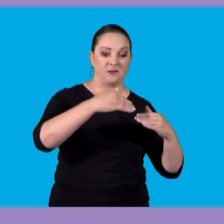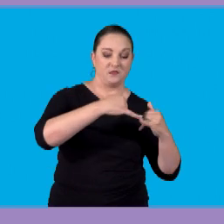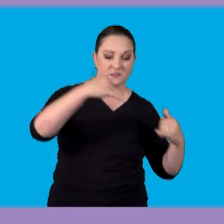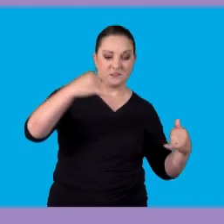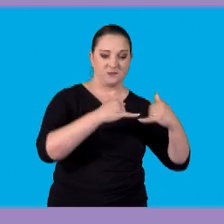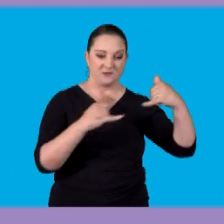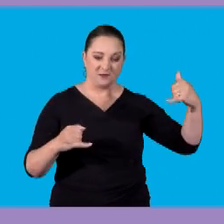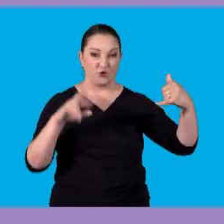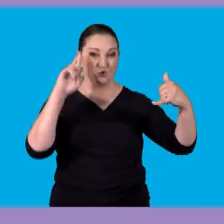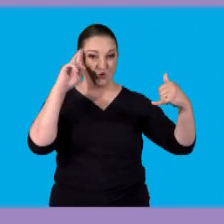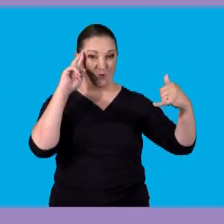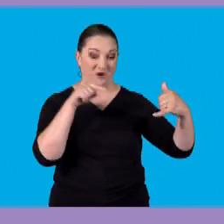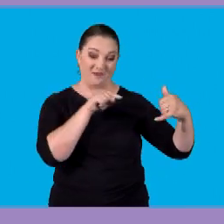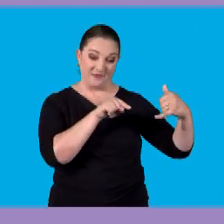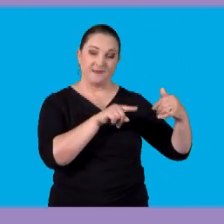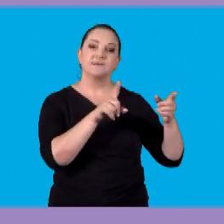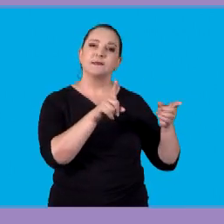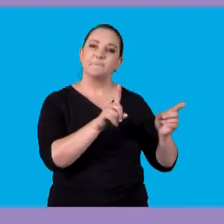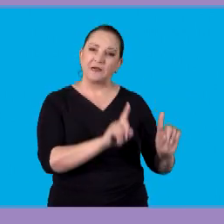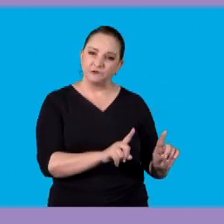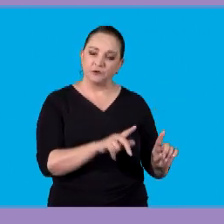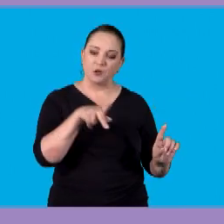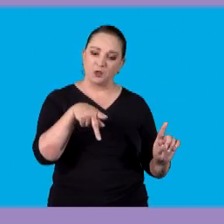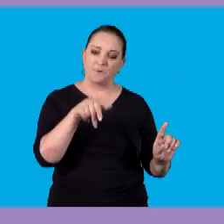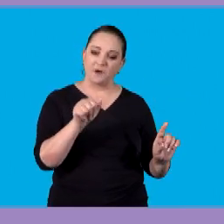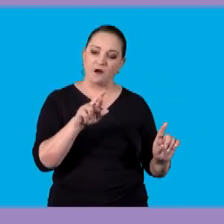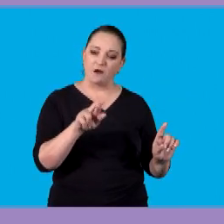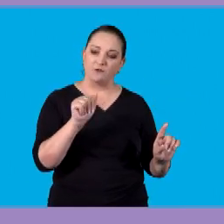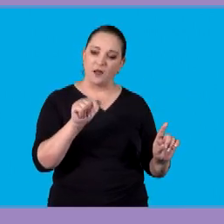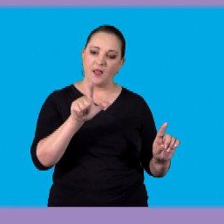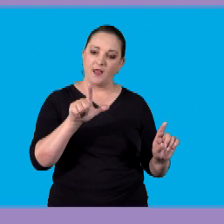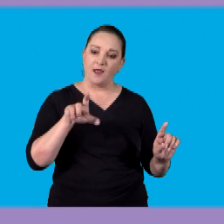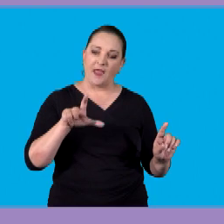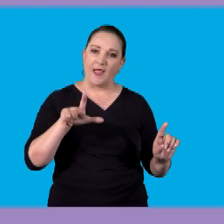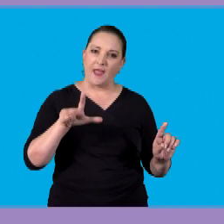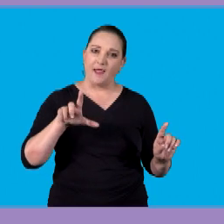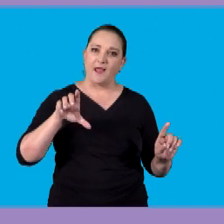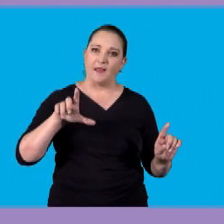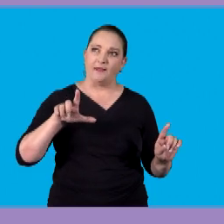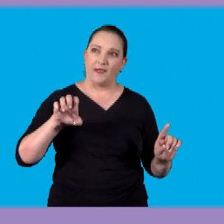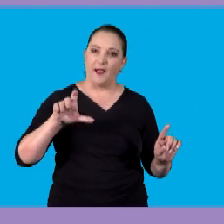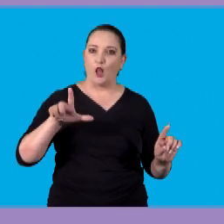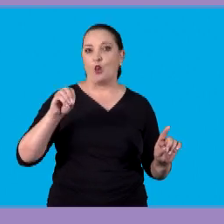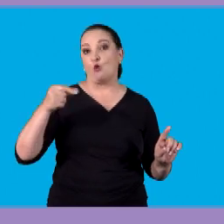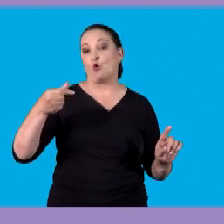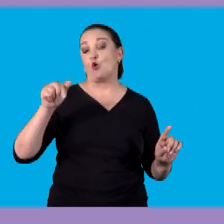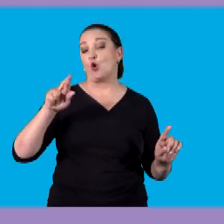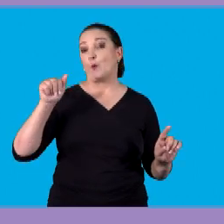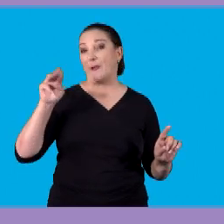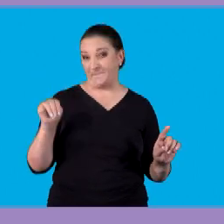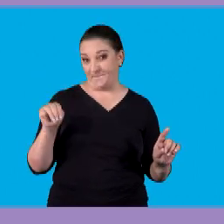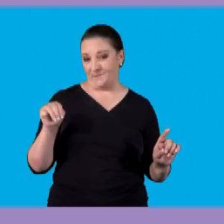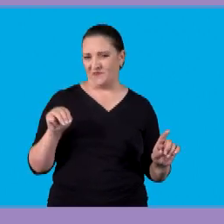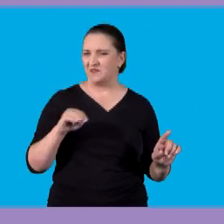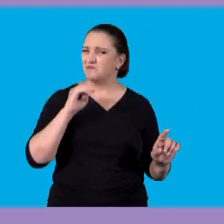is a special parallelogram. So a rhombus is a special parallelogram. What